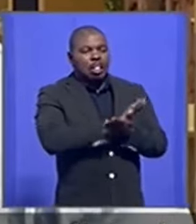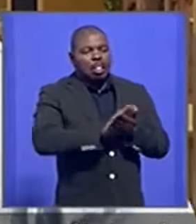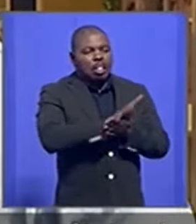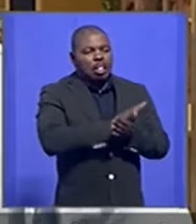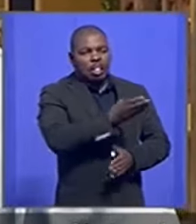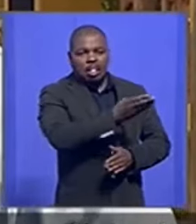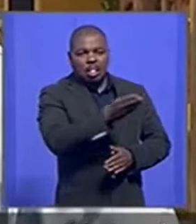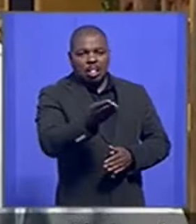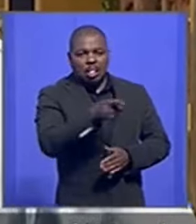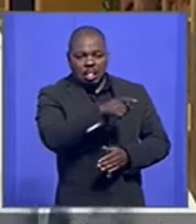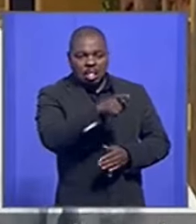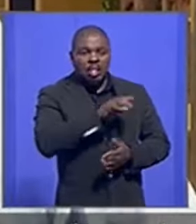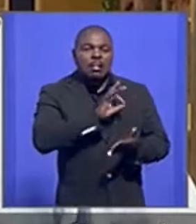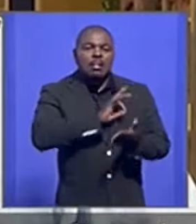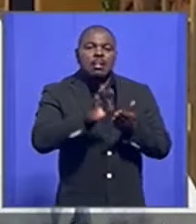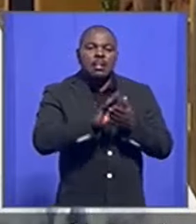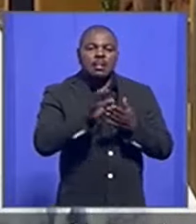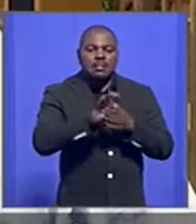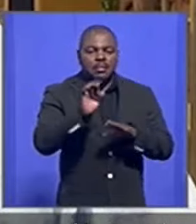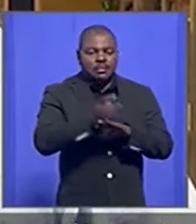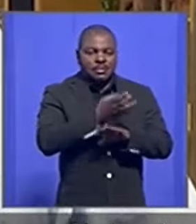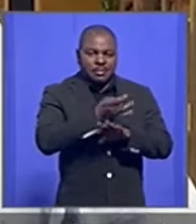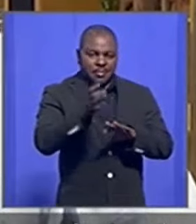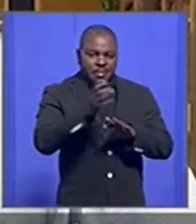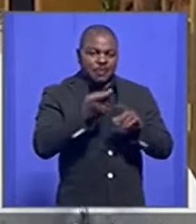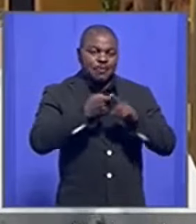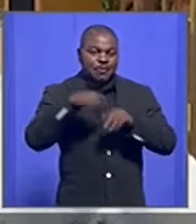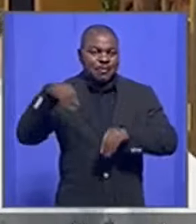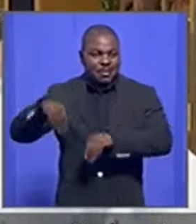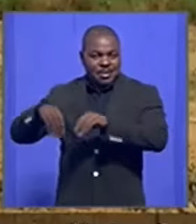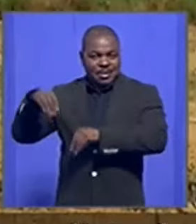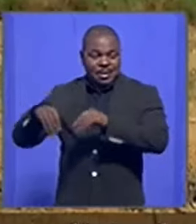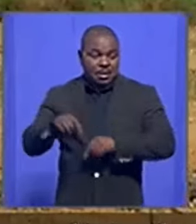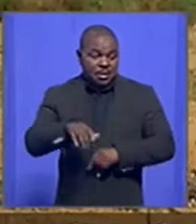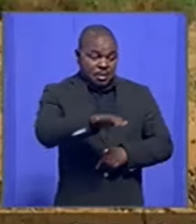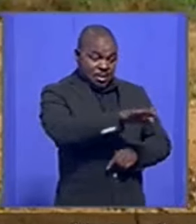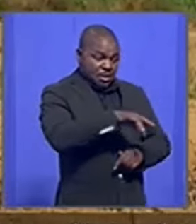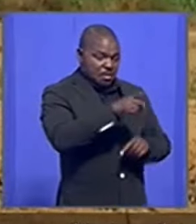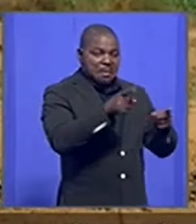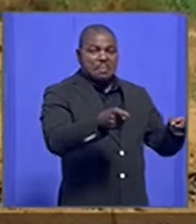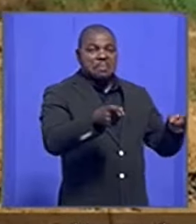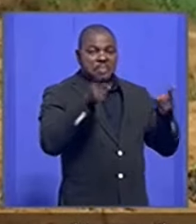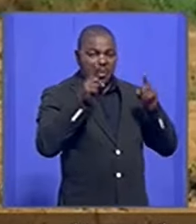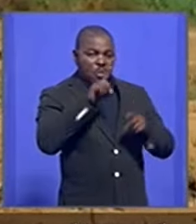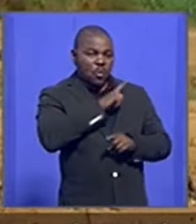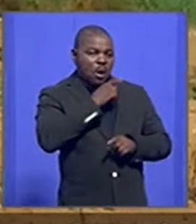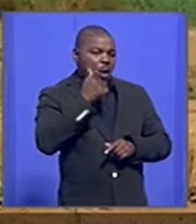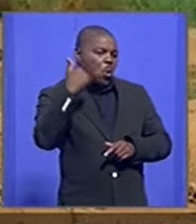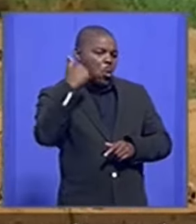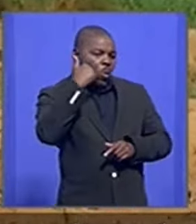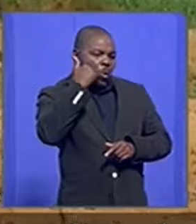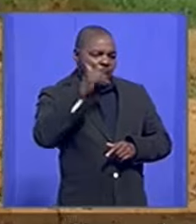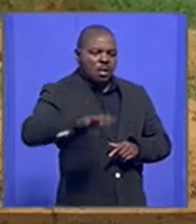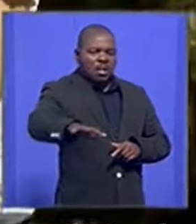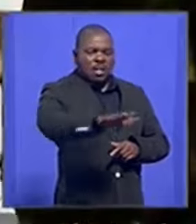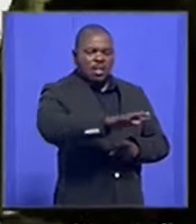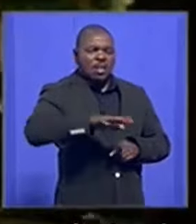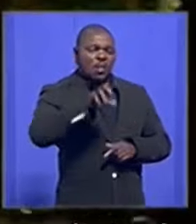dirisiwang go tlhatswa taemane go tswa kwa moepong. Lefelo le le kotsi jaaka lefatshe le setse le le bongola ka ntlha ya go nna